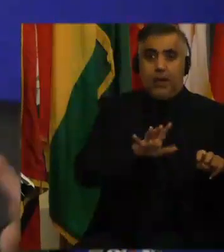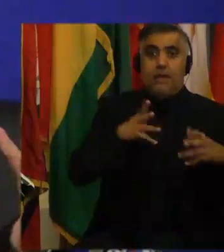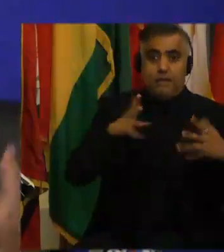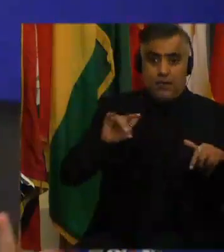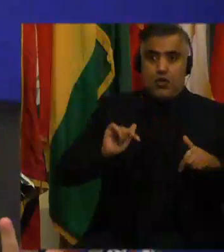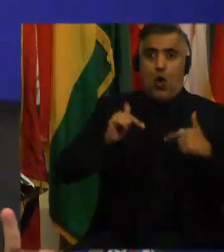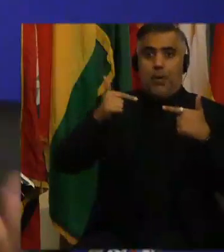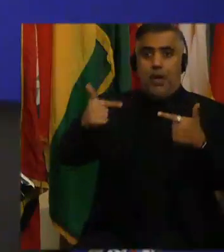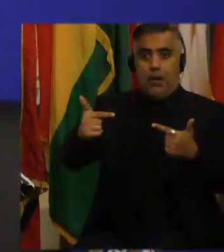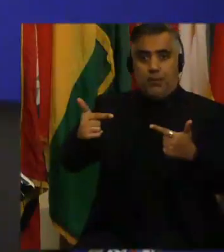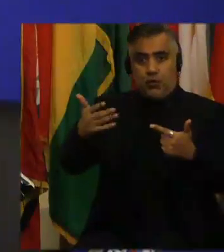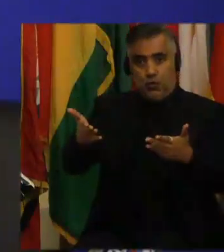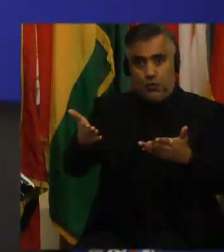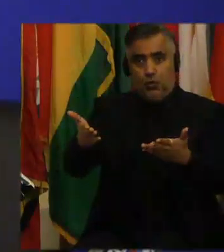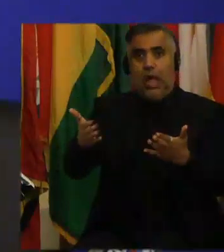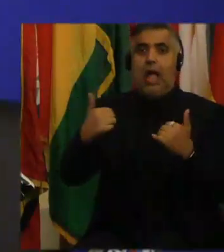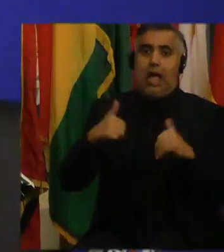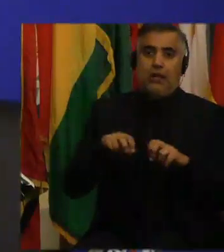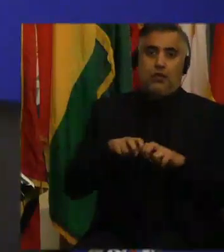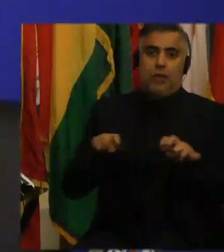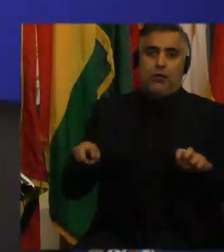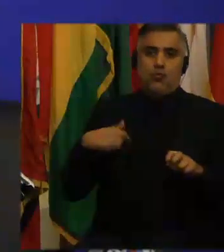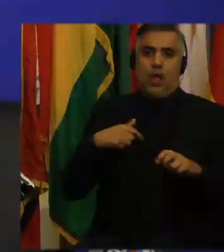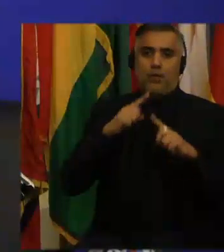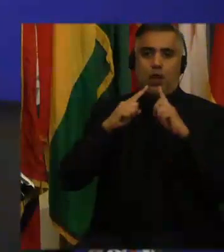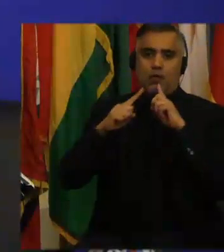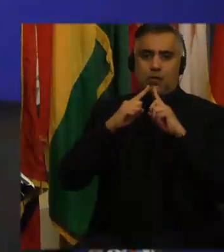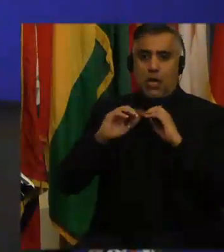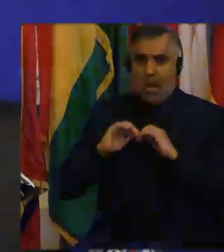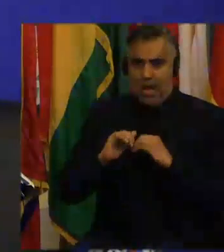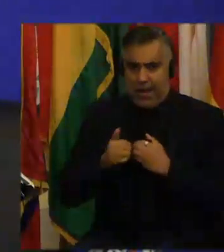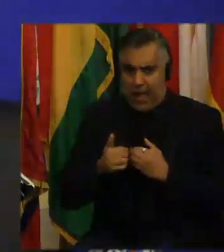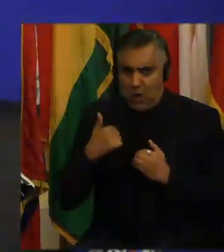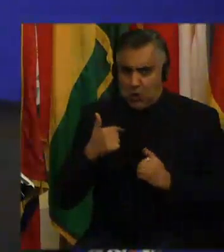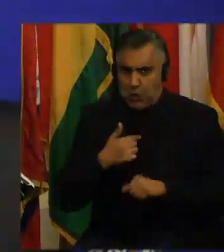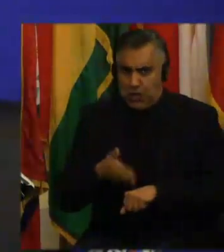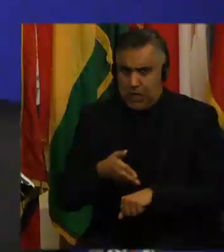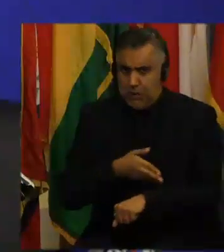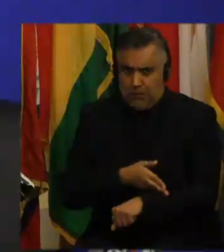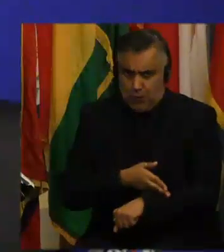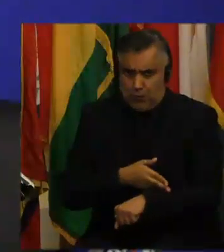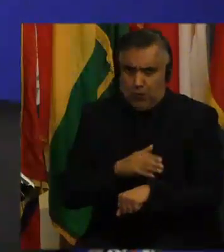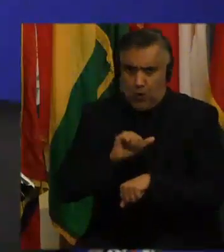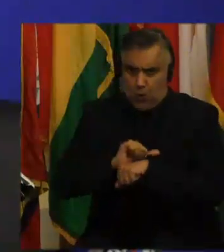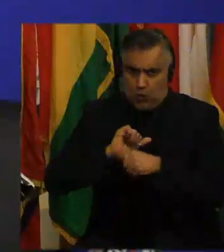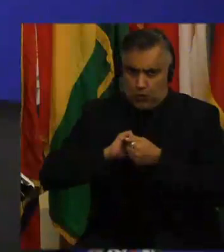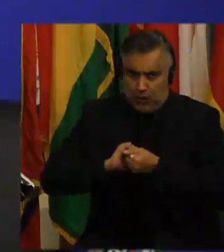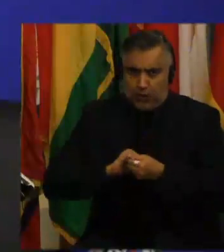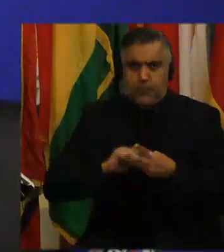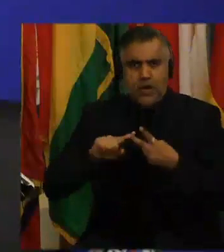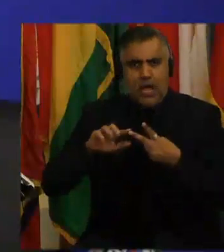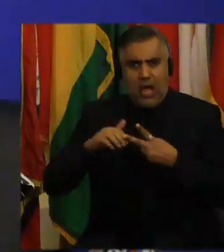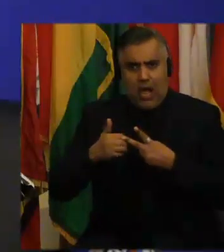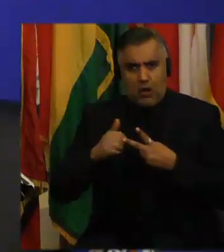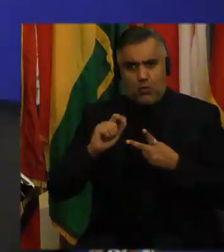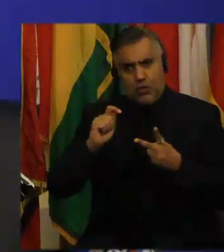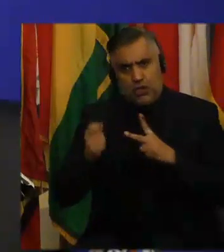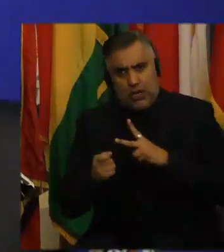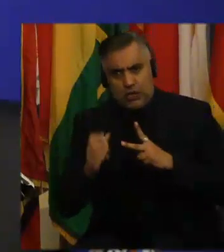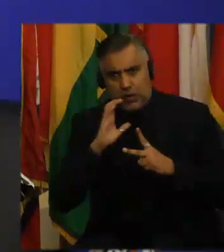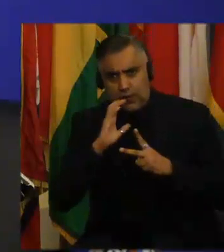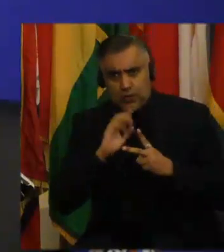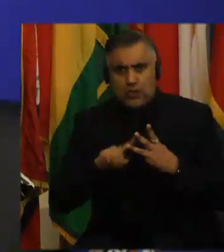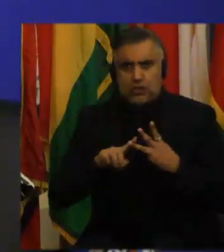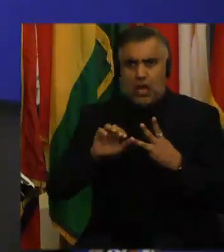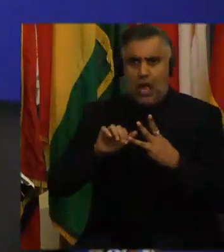you and to the panelists to have a conversation on how do we improve the way we work together, how do we change the conversation,